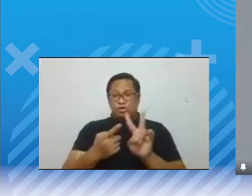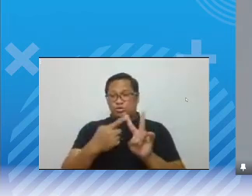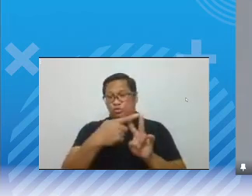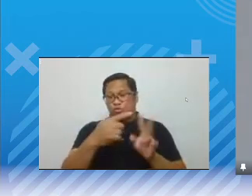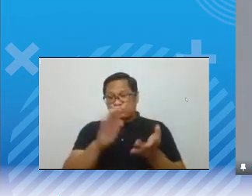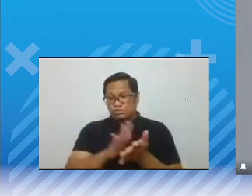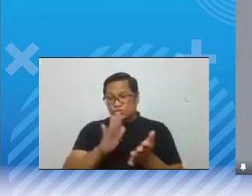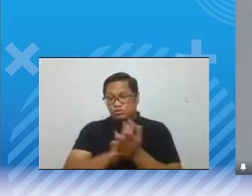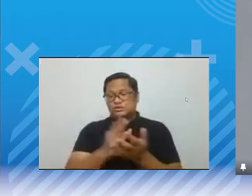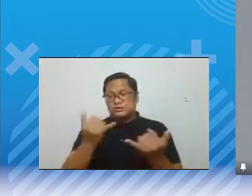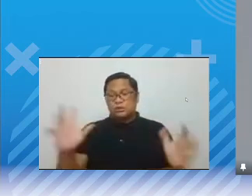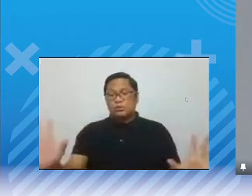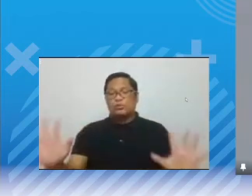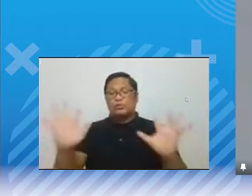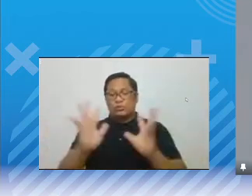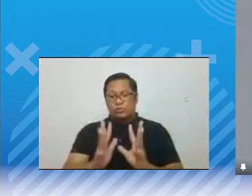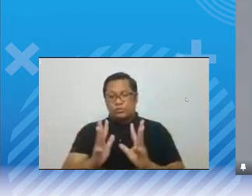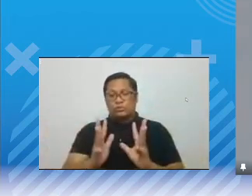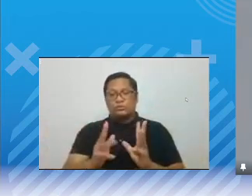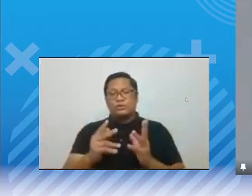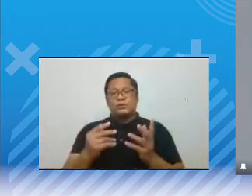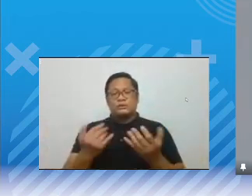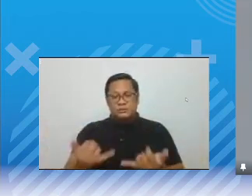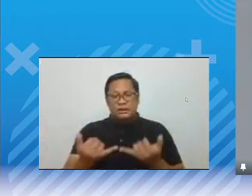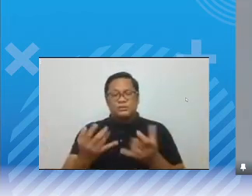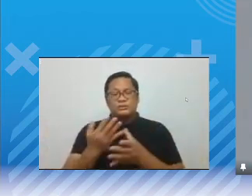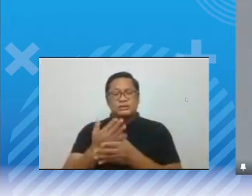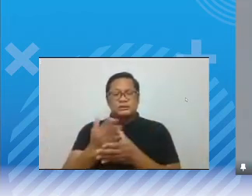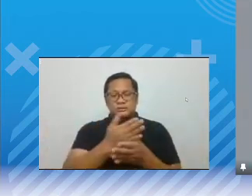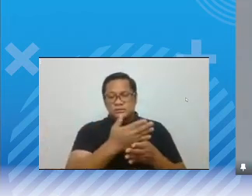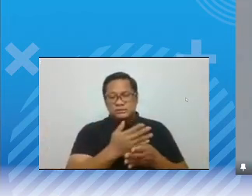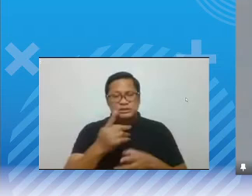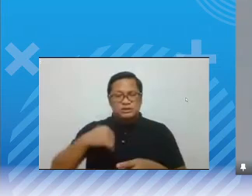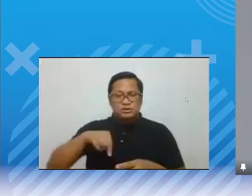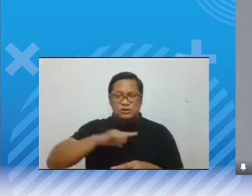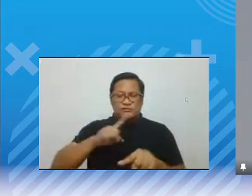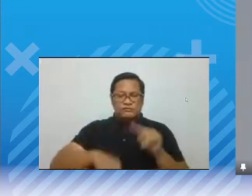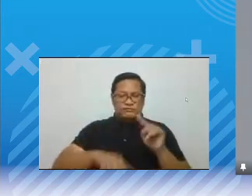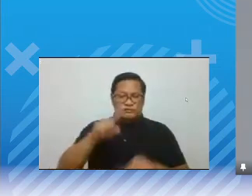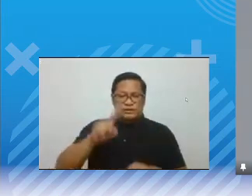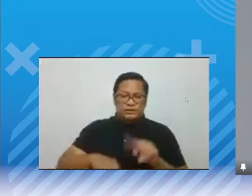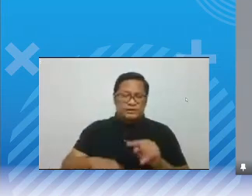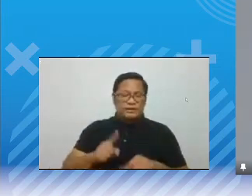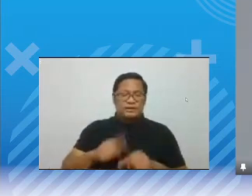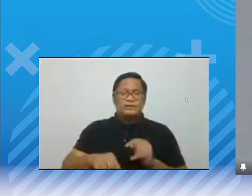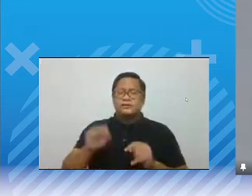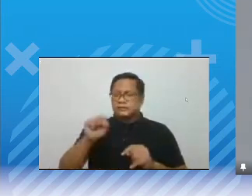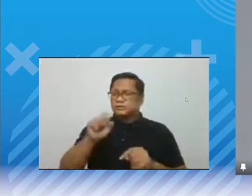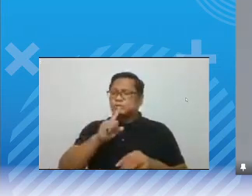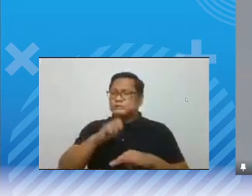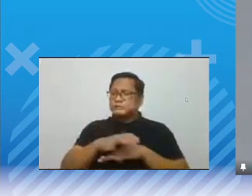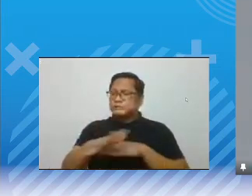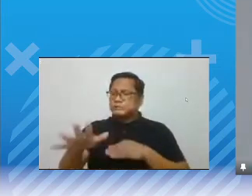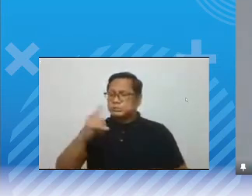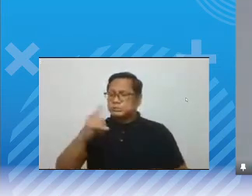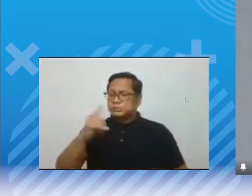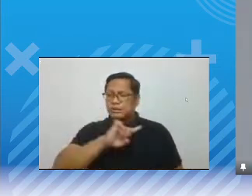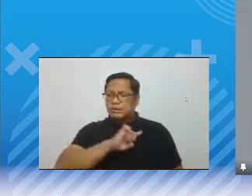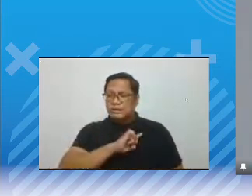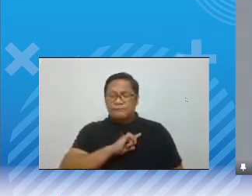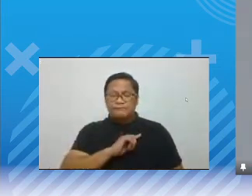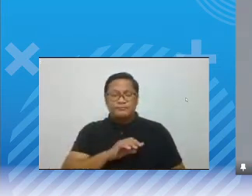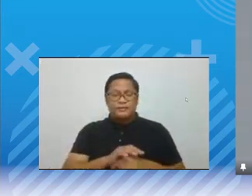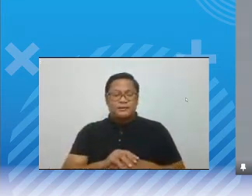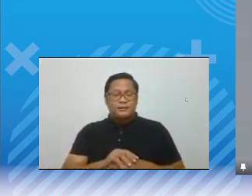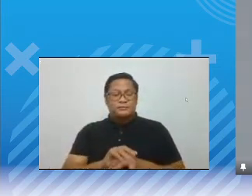as one, and then we share resources. So this is very effective for us. And